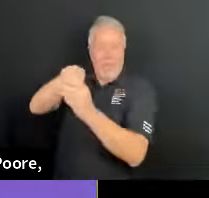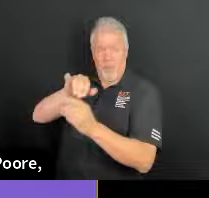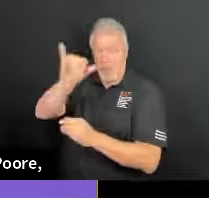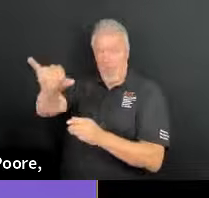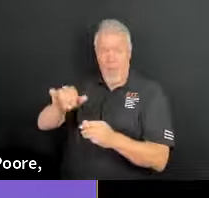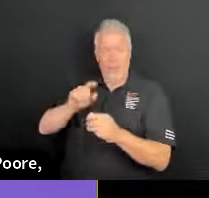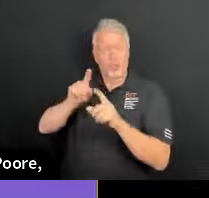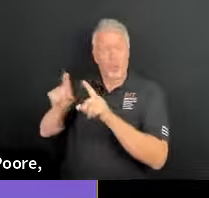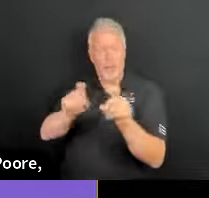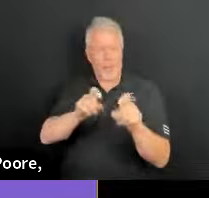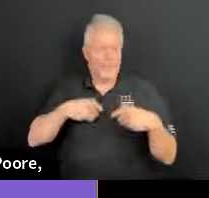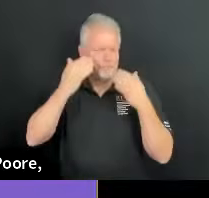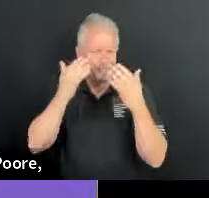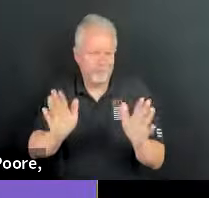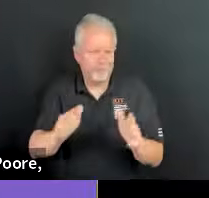That is